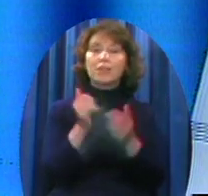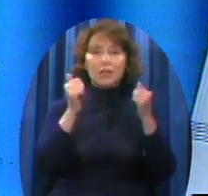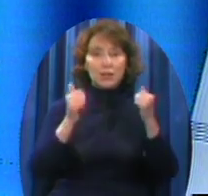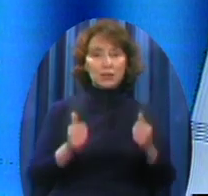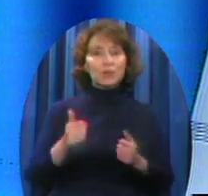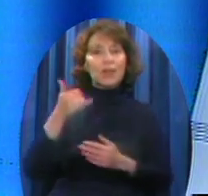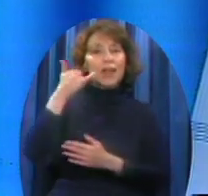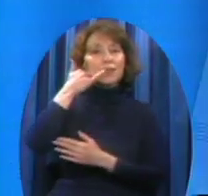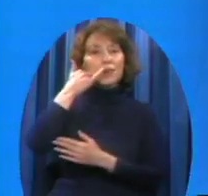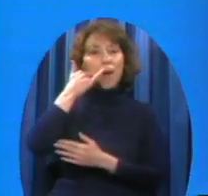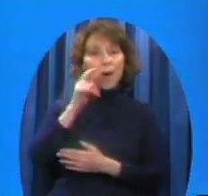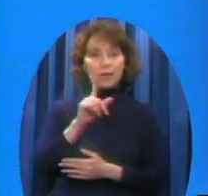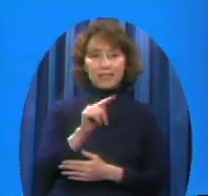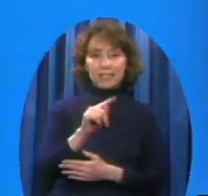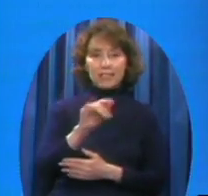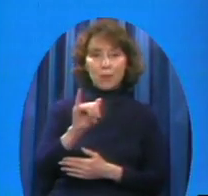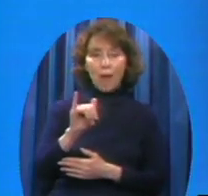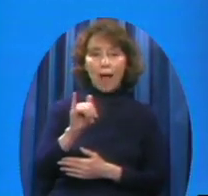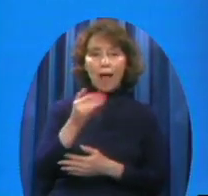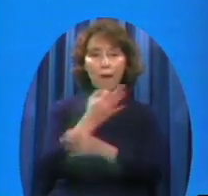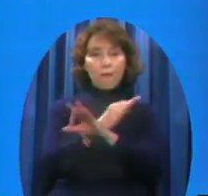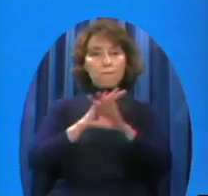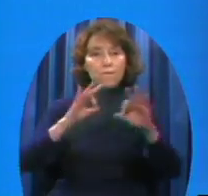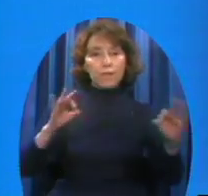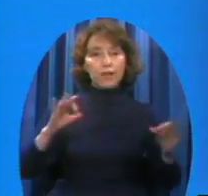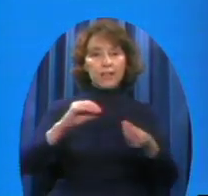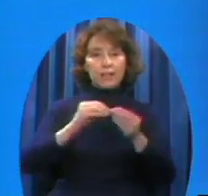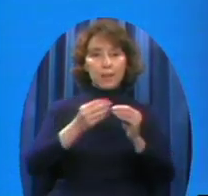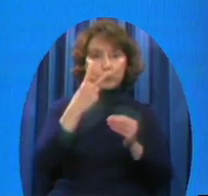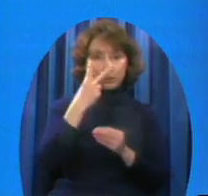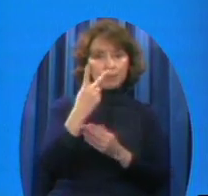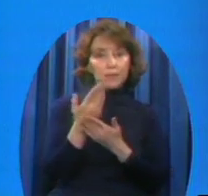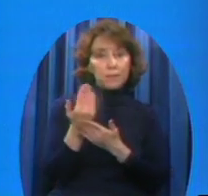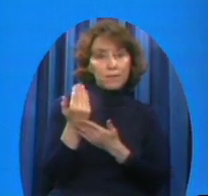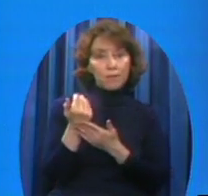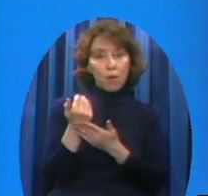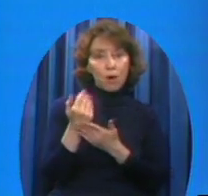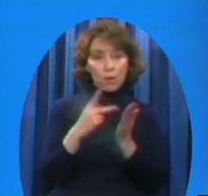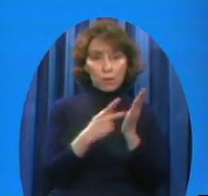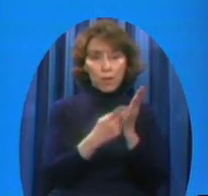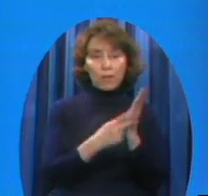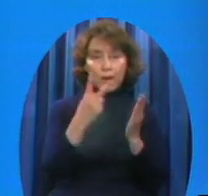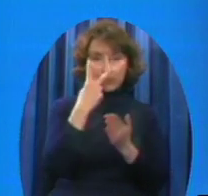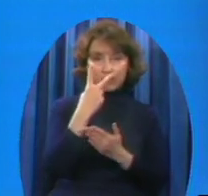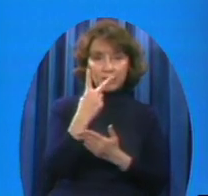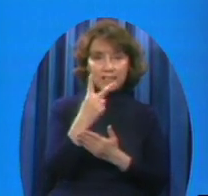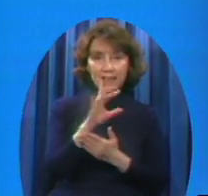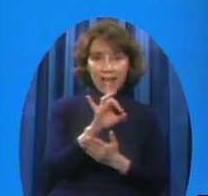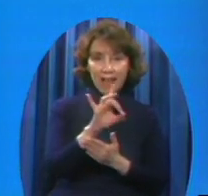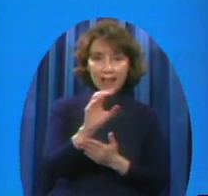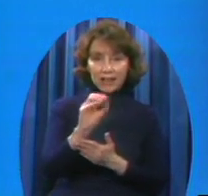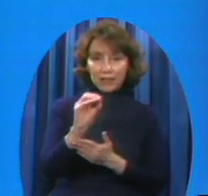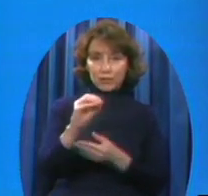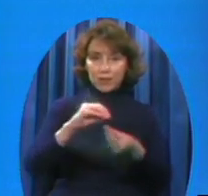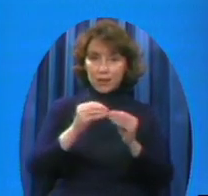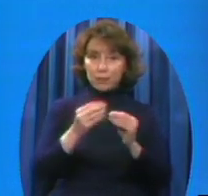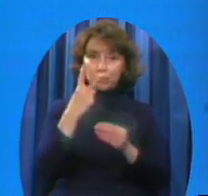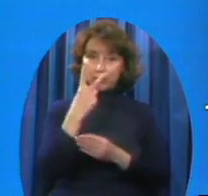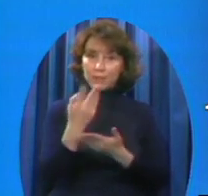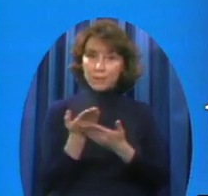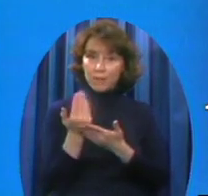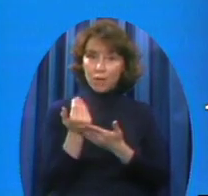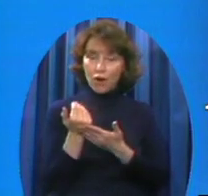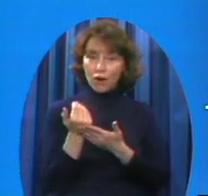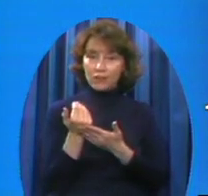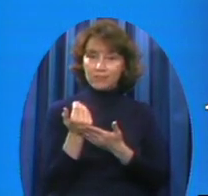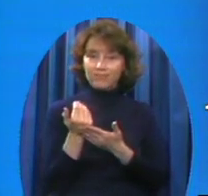have a prayer request, you write me. I'll answer you personally. We'll pray for you by need, by name. If you want counseling, there's a prayer